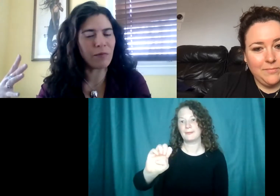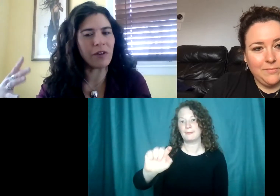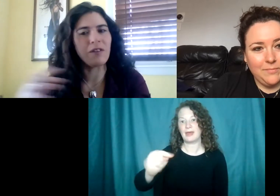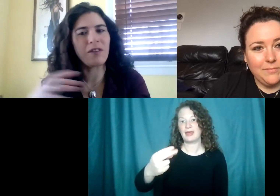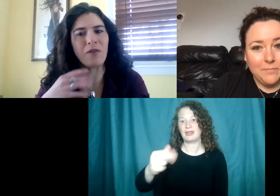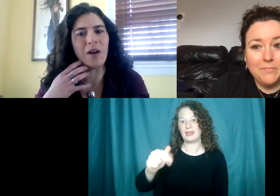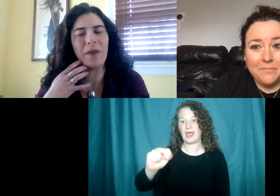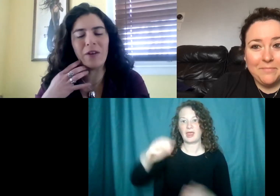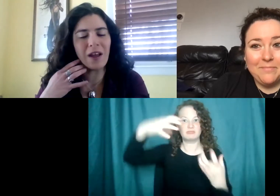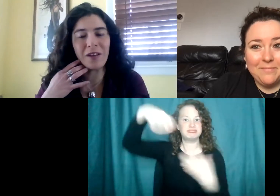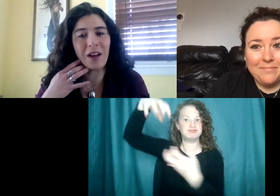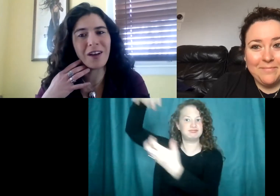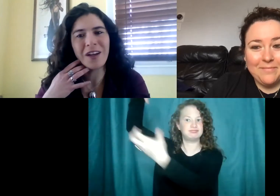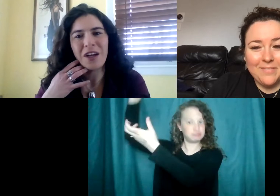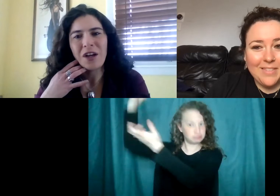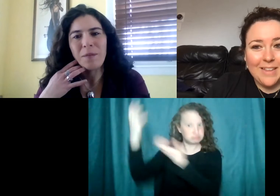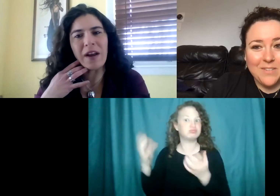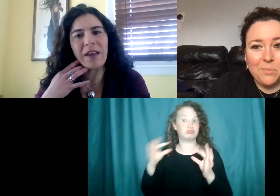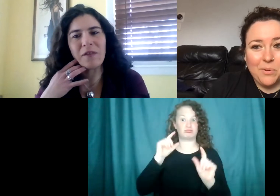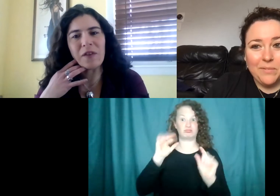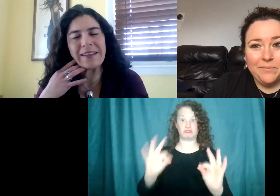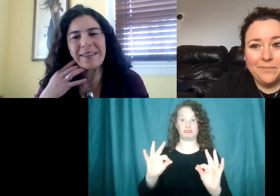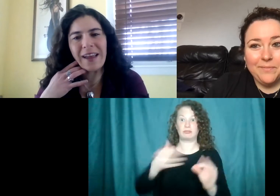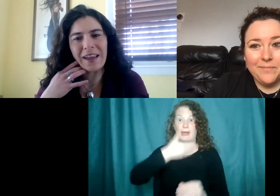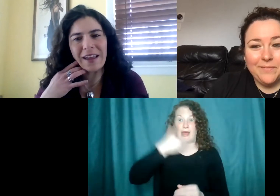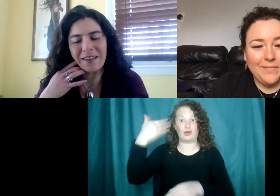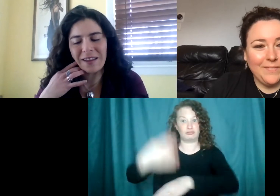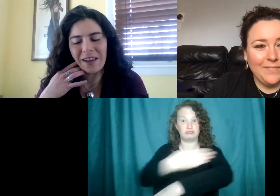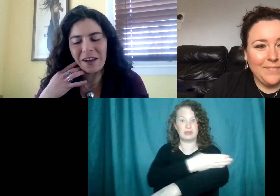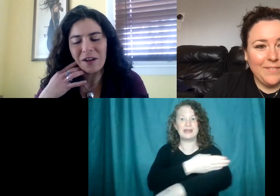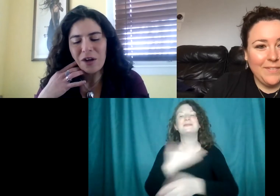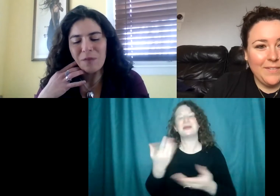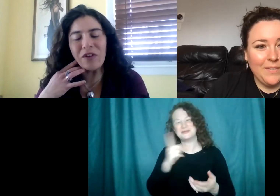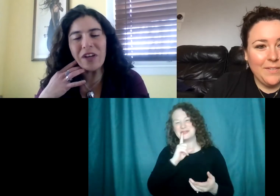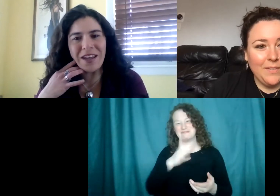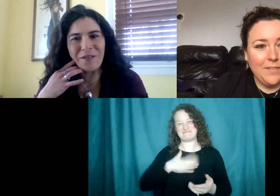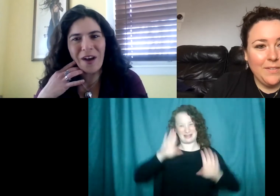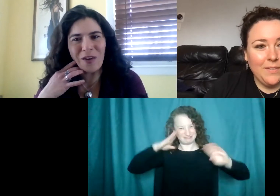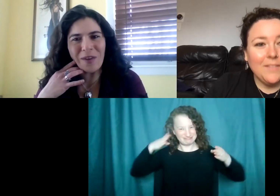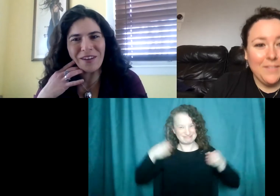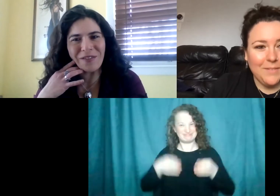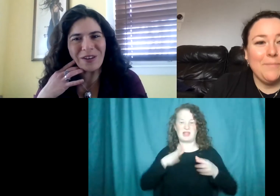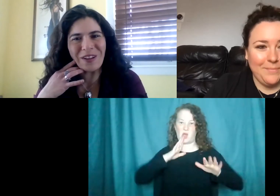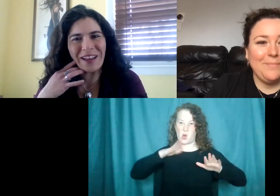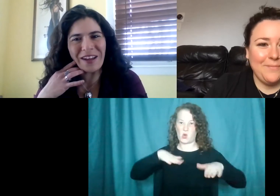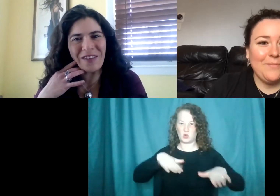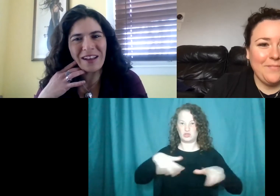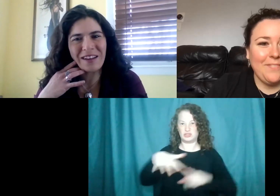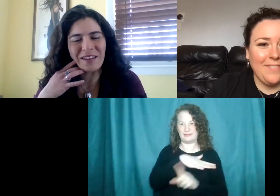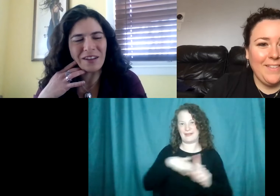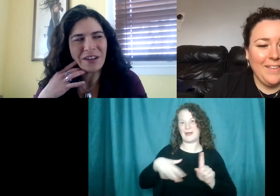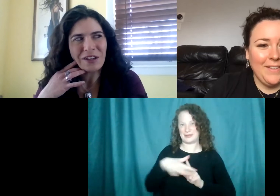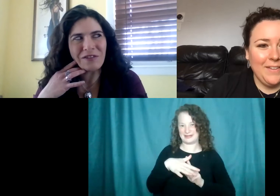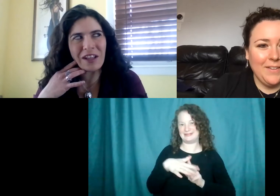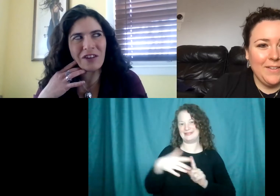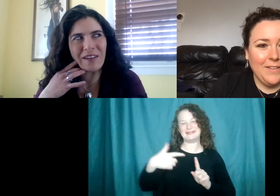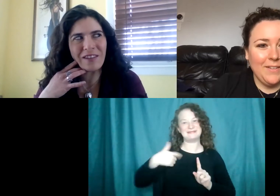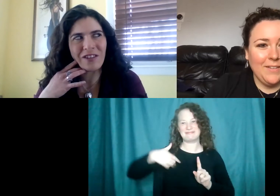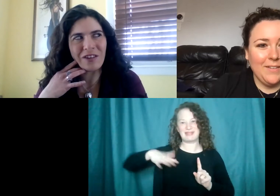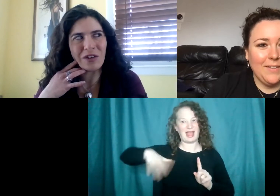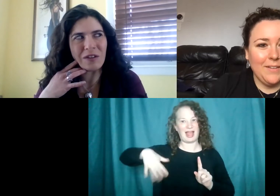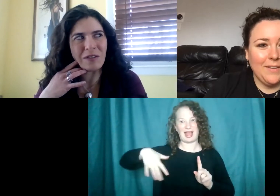gases produced from our livestock. But I definitely stay in the marine environment of it all, and I've yet to